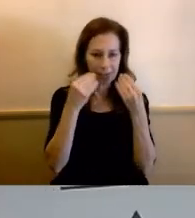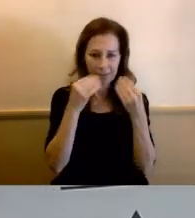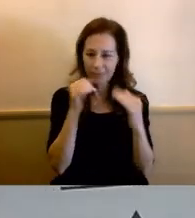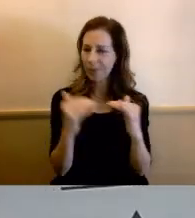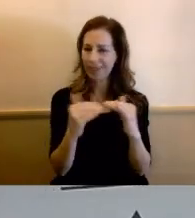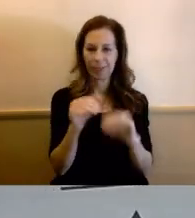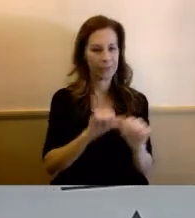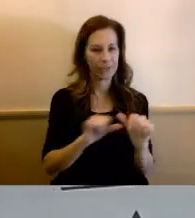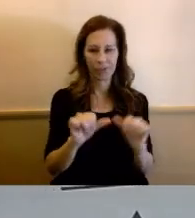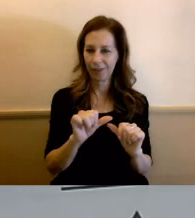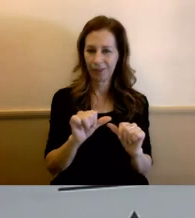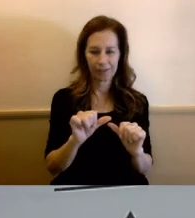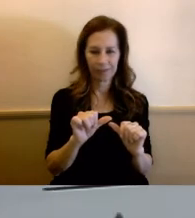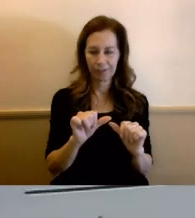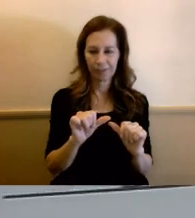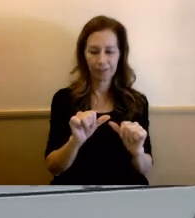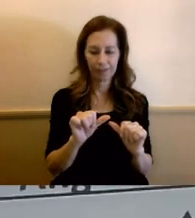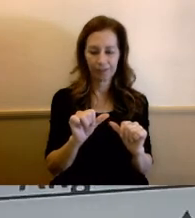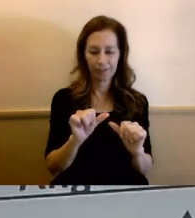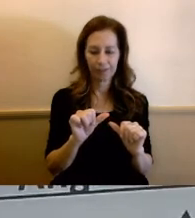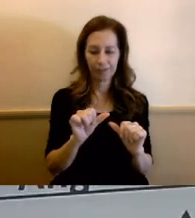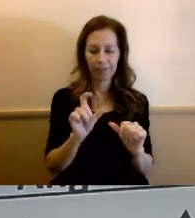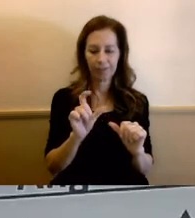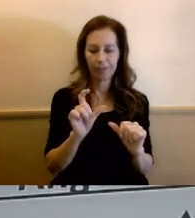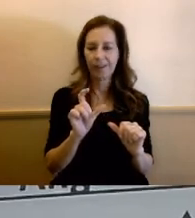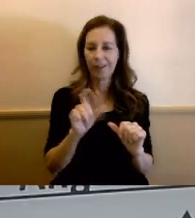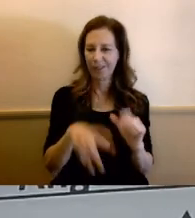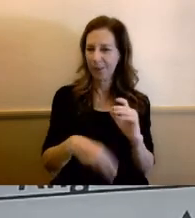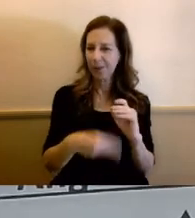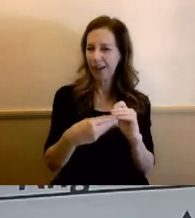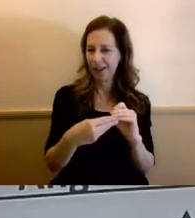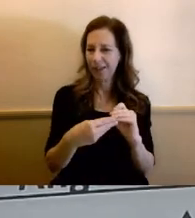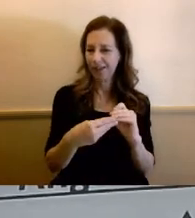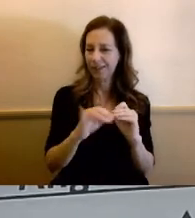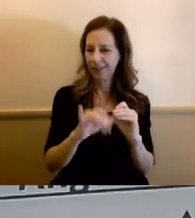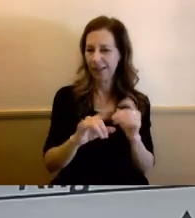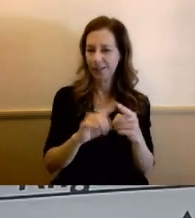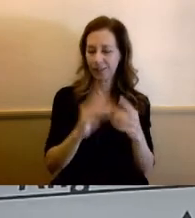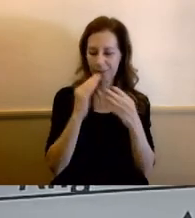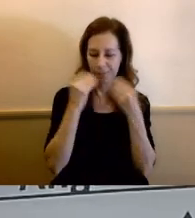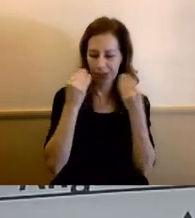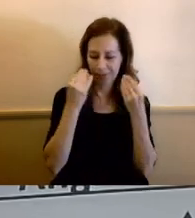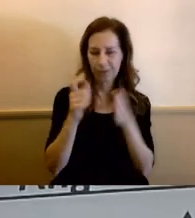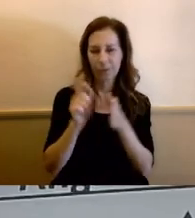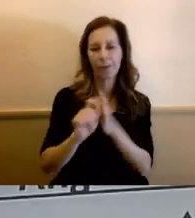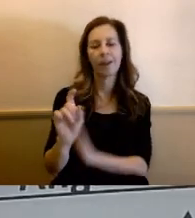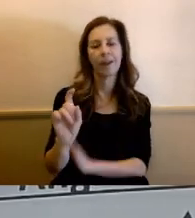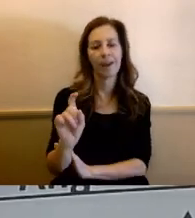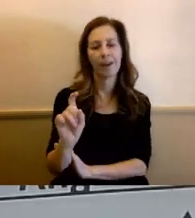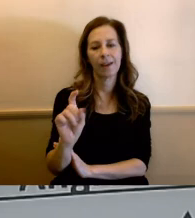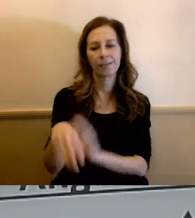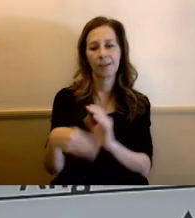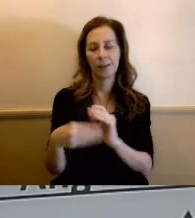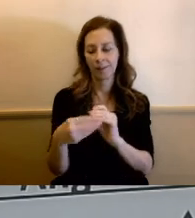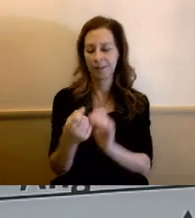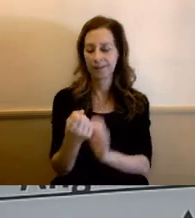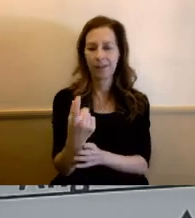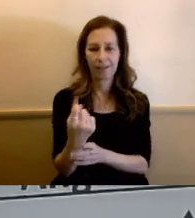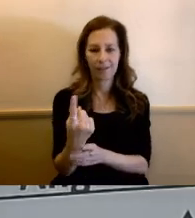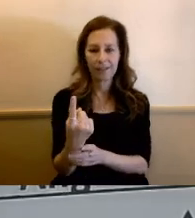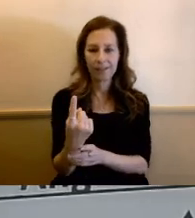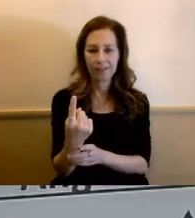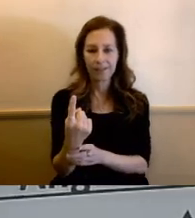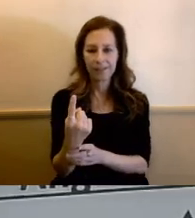need to add this up to the smiley face. So I'm going to write x plus 11